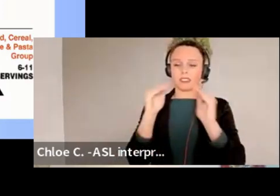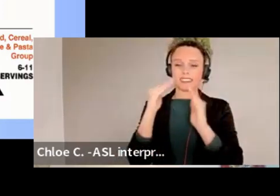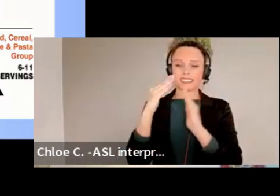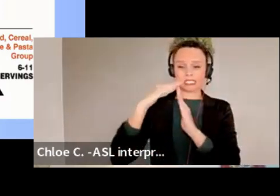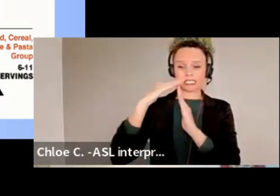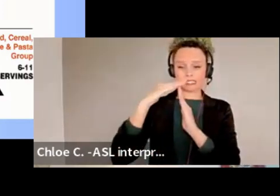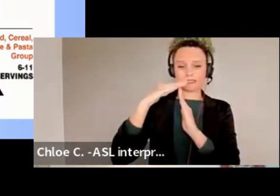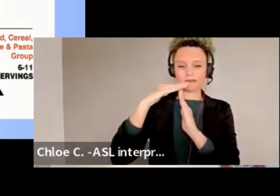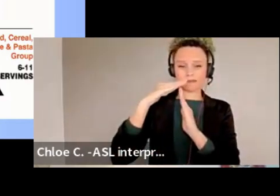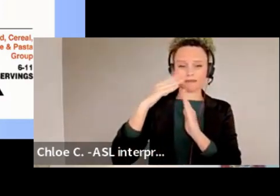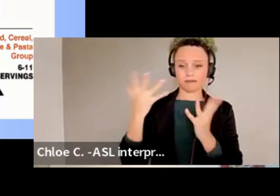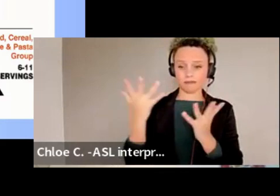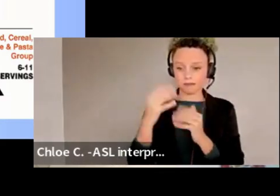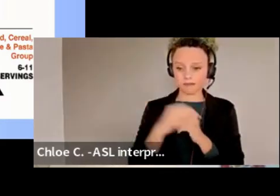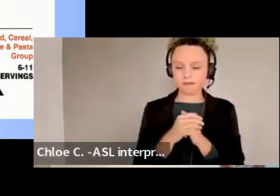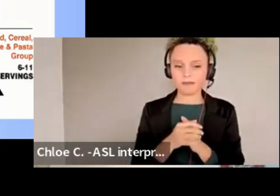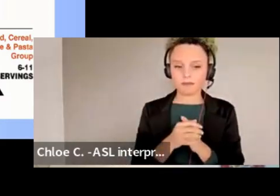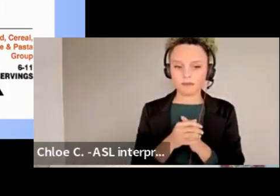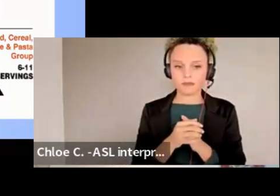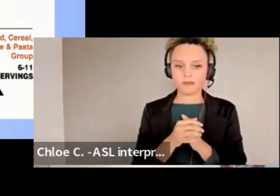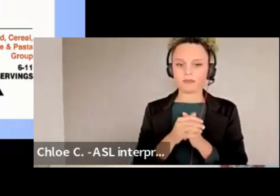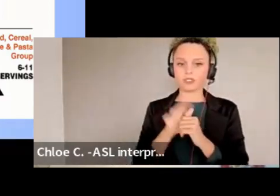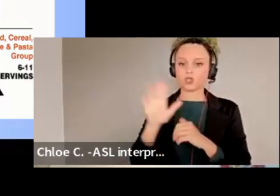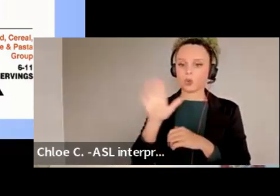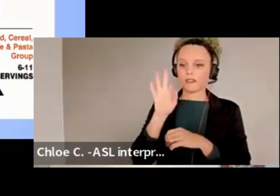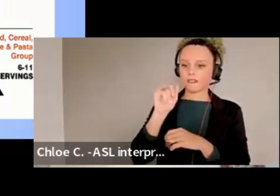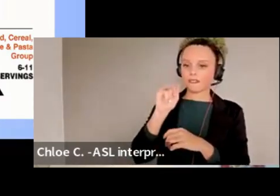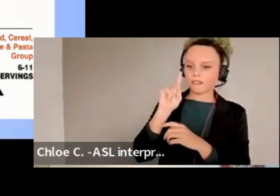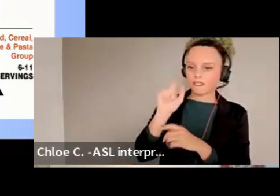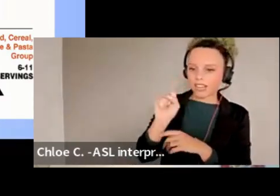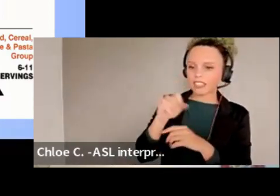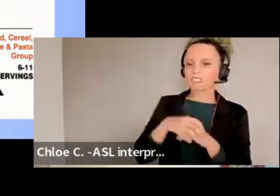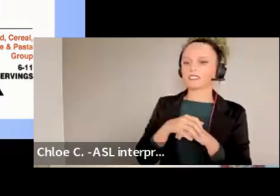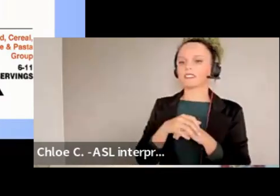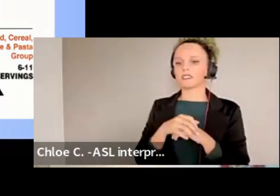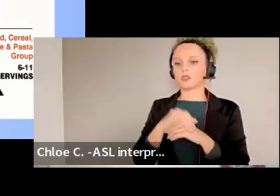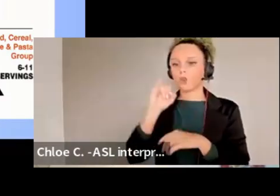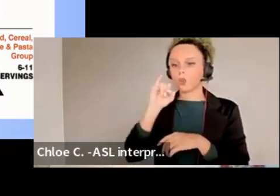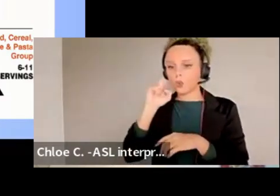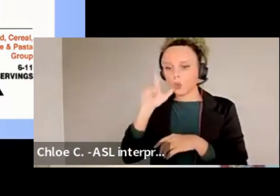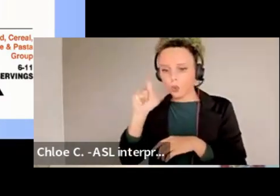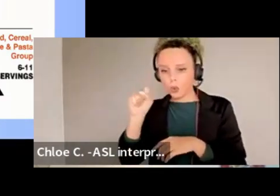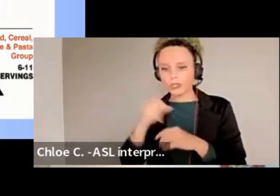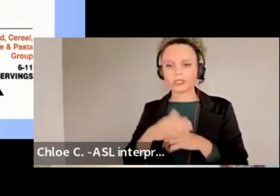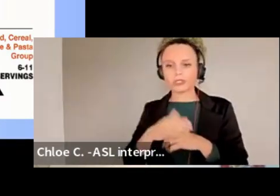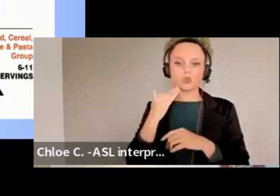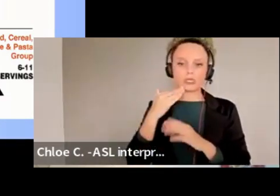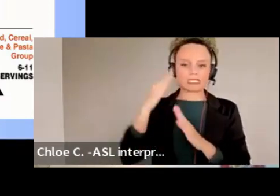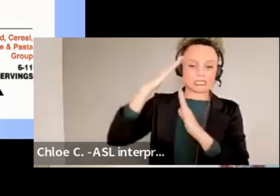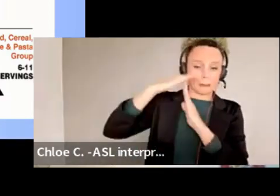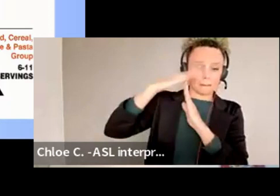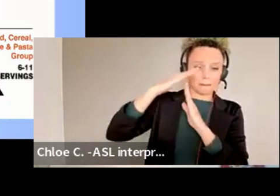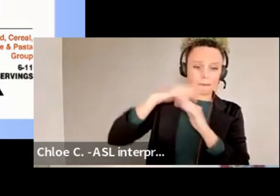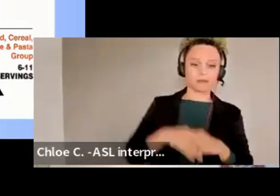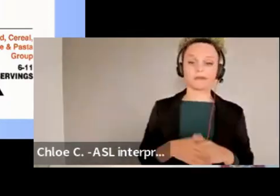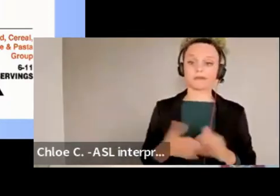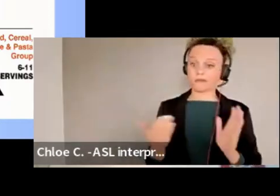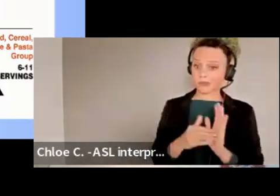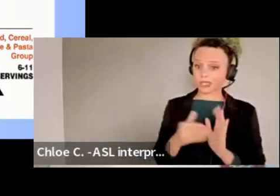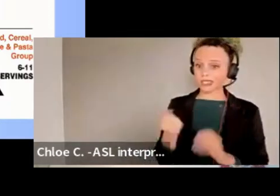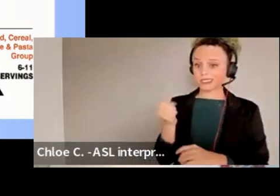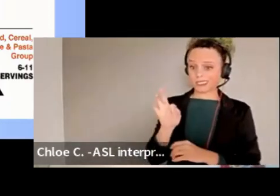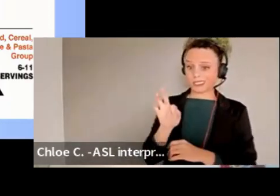nuts, beans, so your proteins, share the next level. And then the very tippy top of the pyramid is